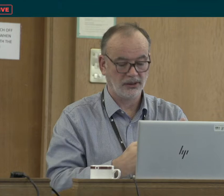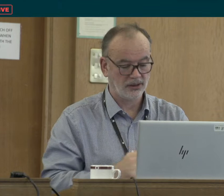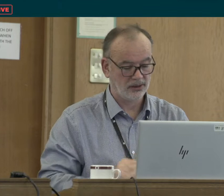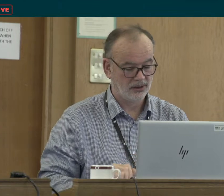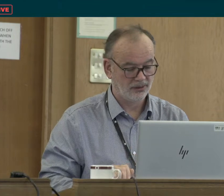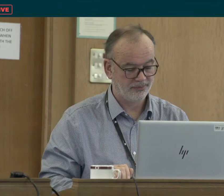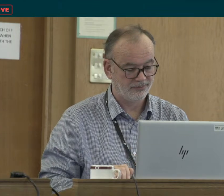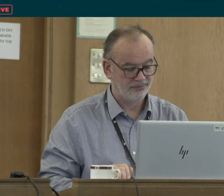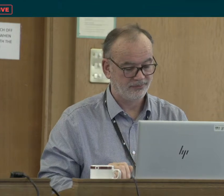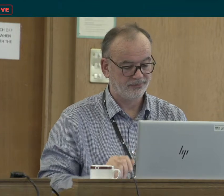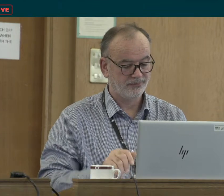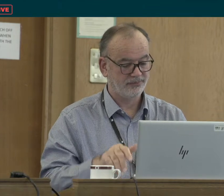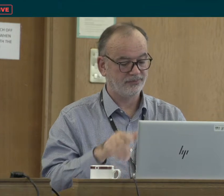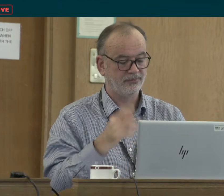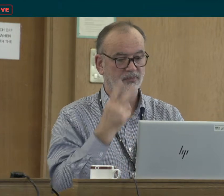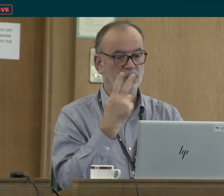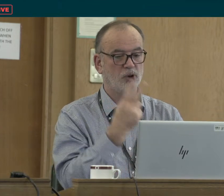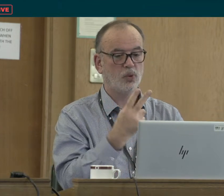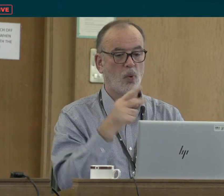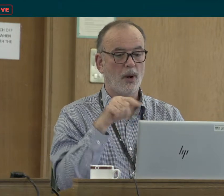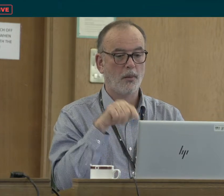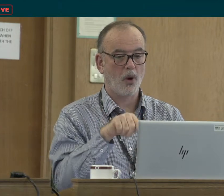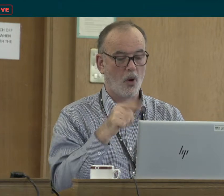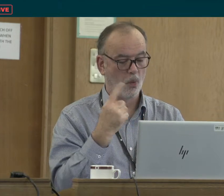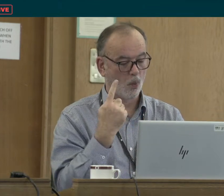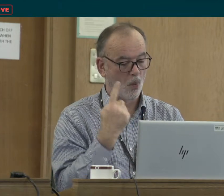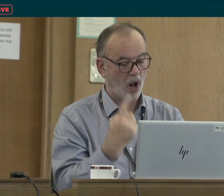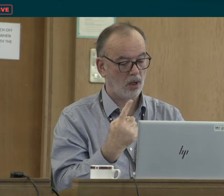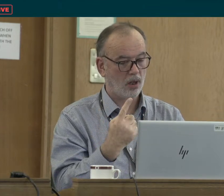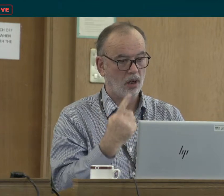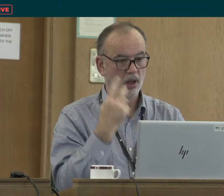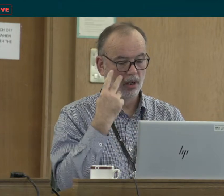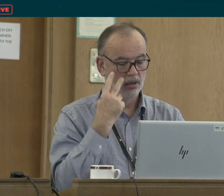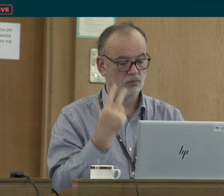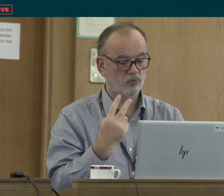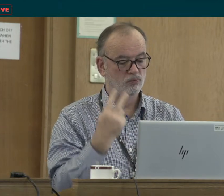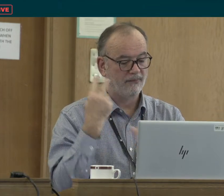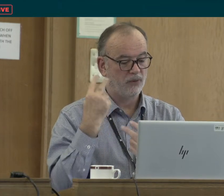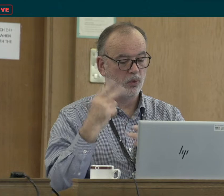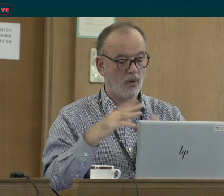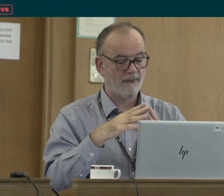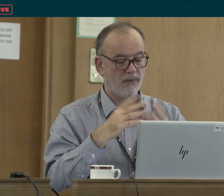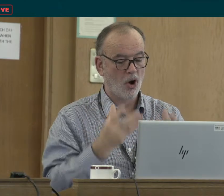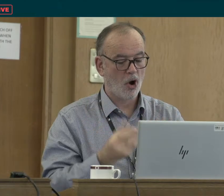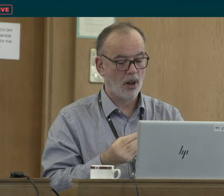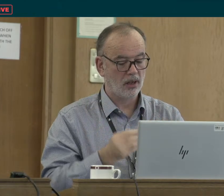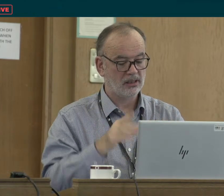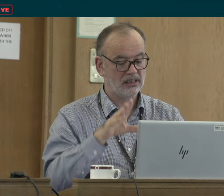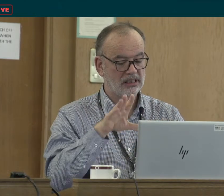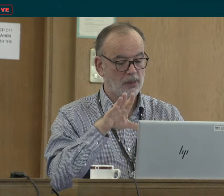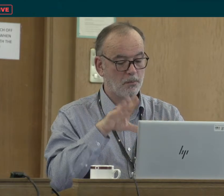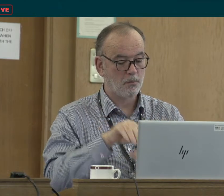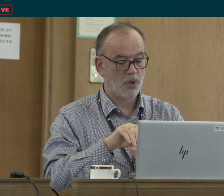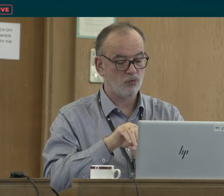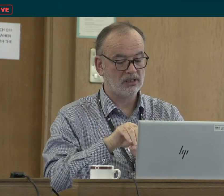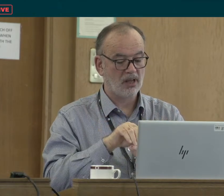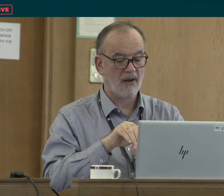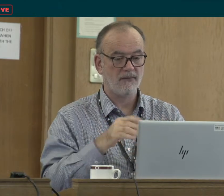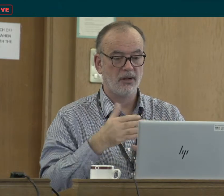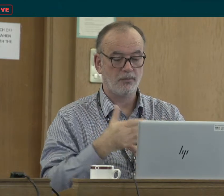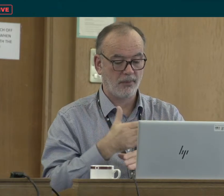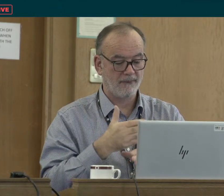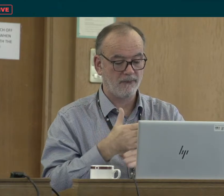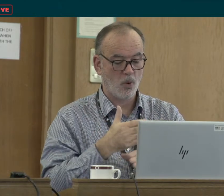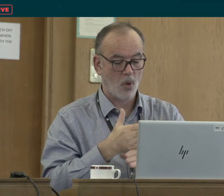but I'd like to move to recommendations, and I'm referring to 2.1, to review